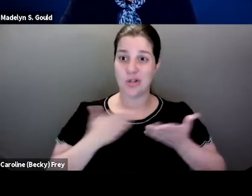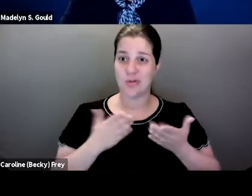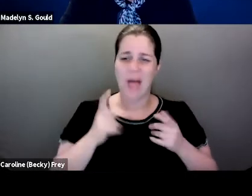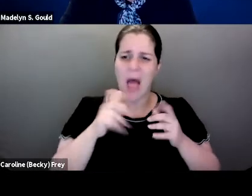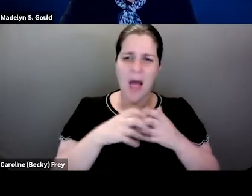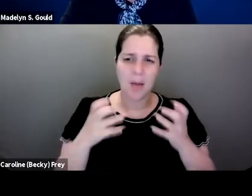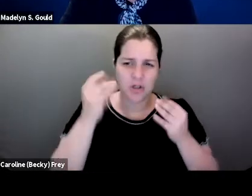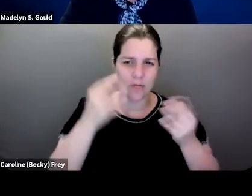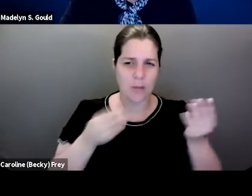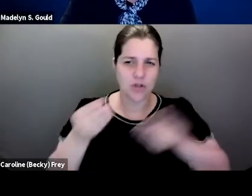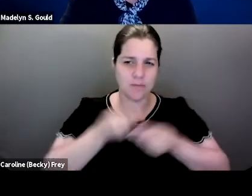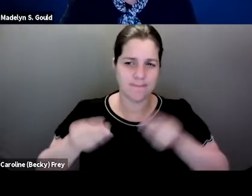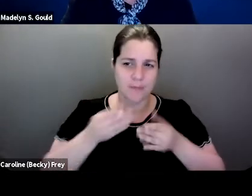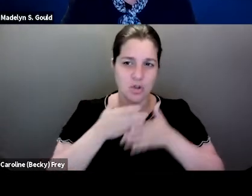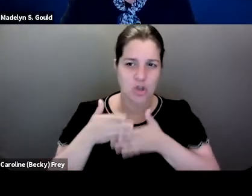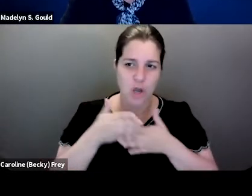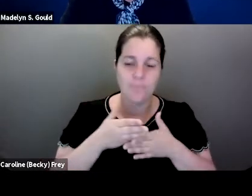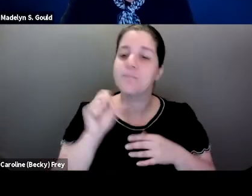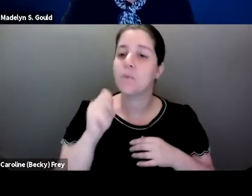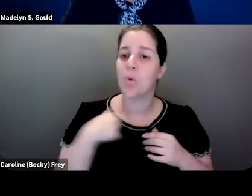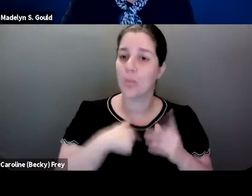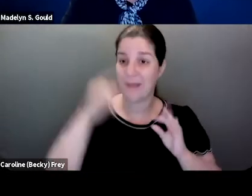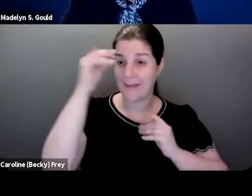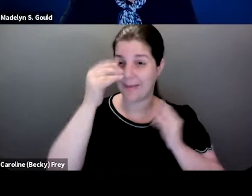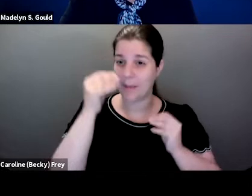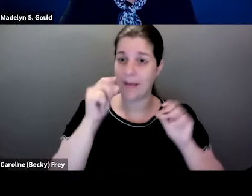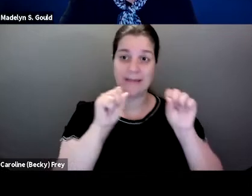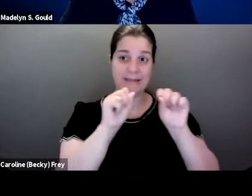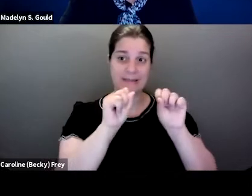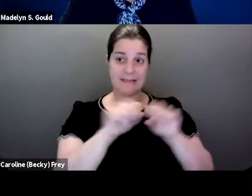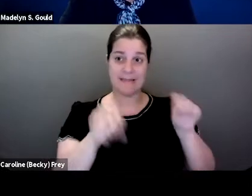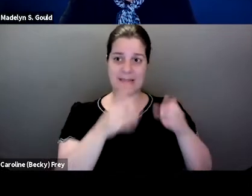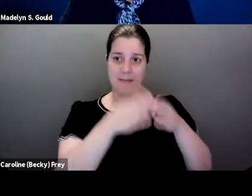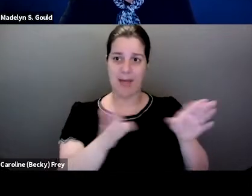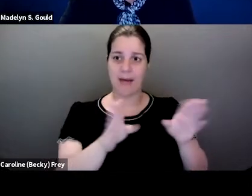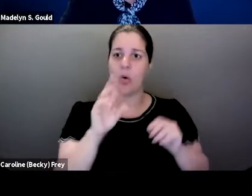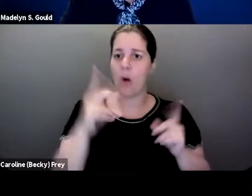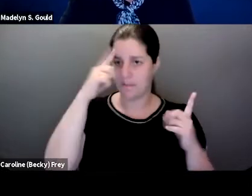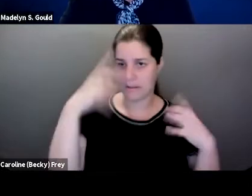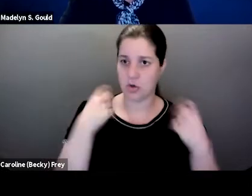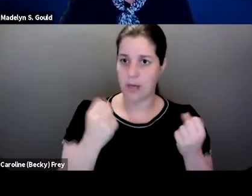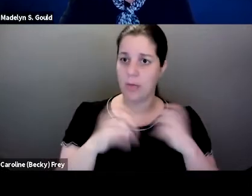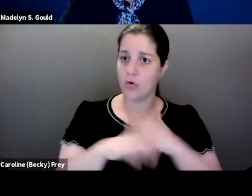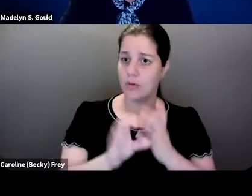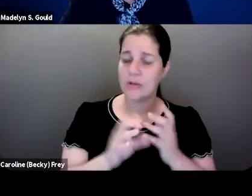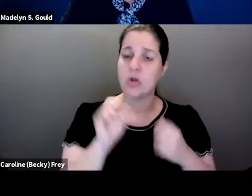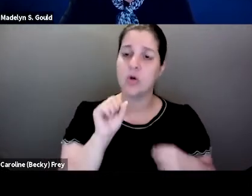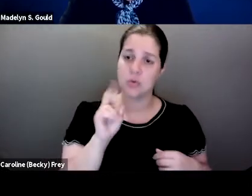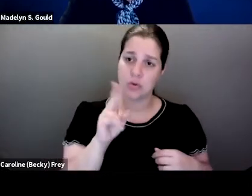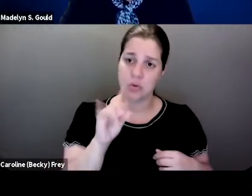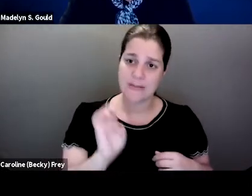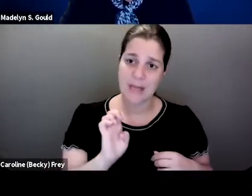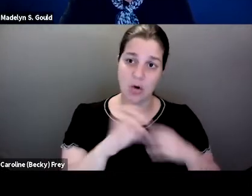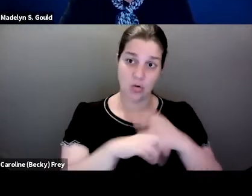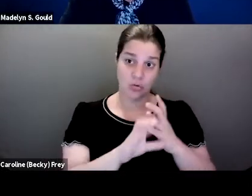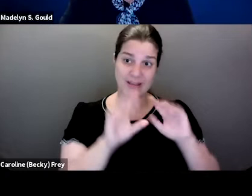think about a systematic, or a mental health crisis, suicide crisis system of care,